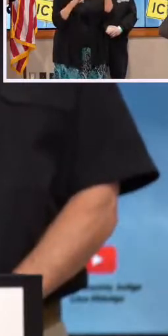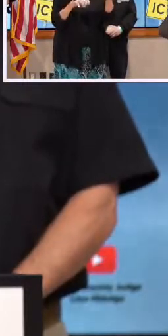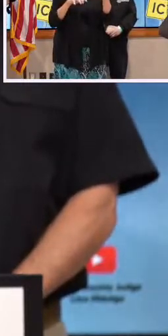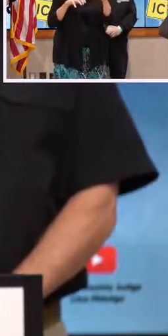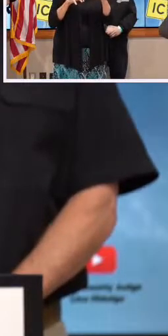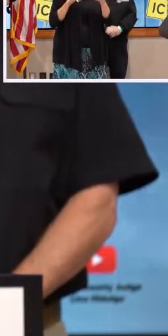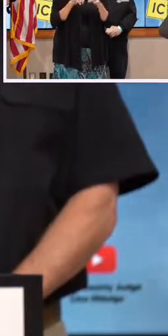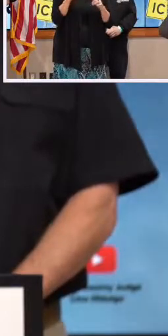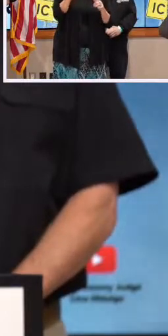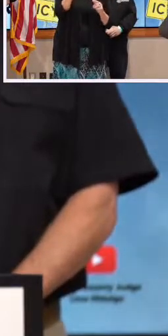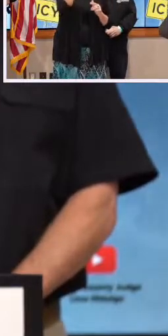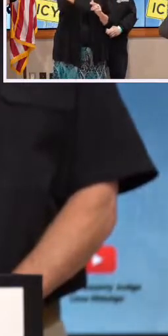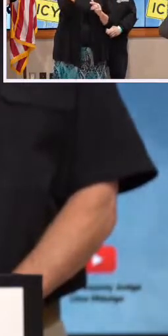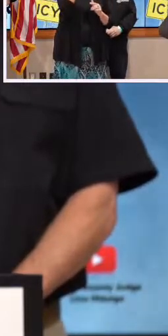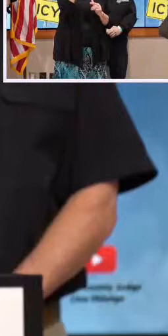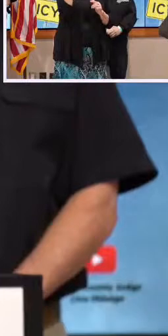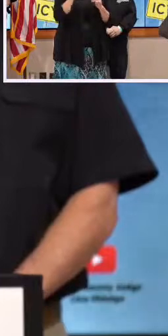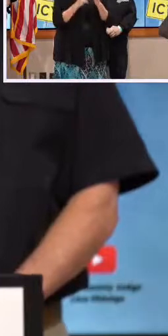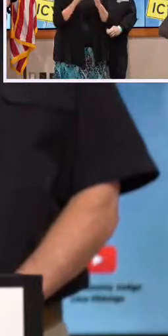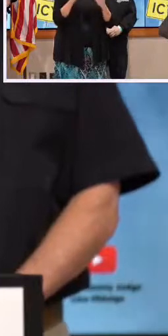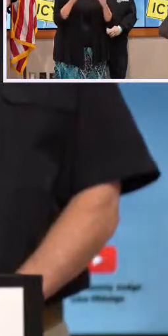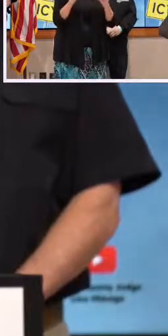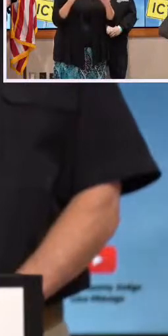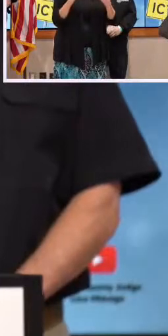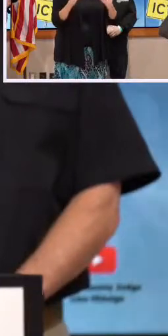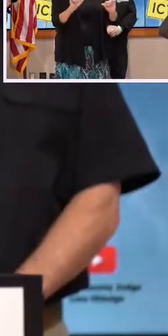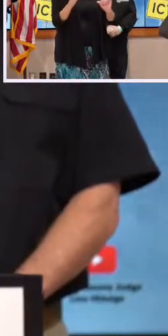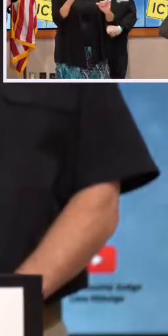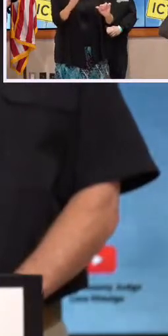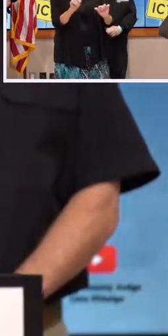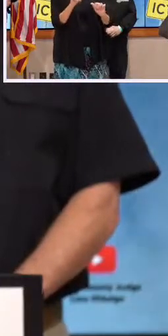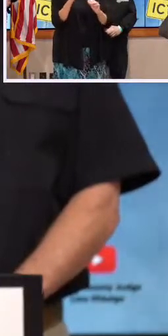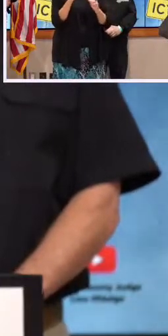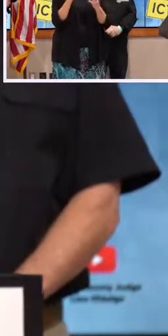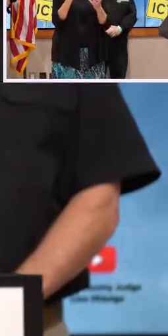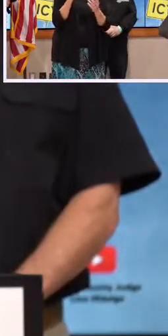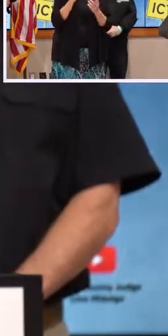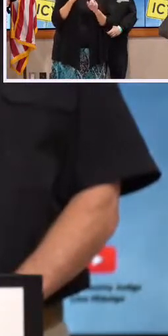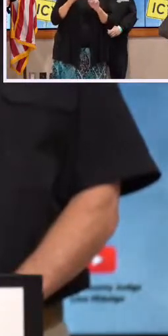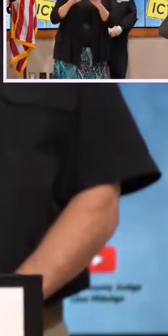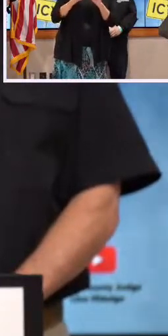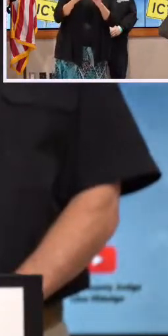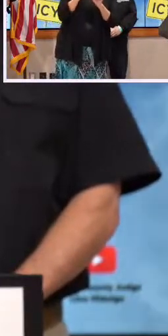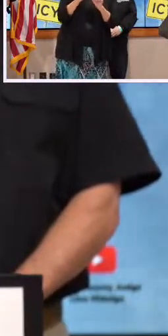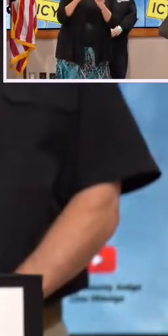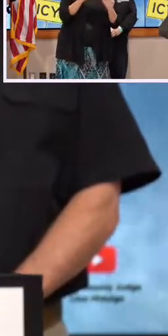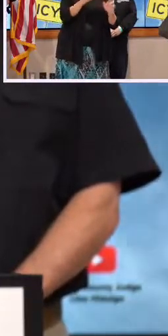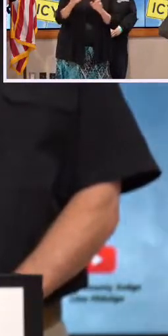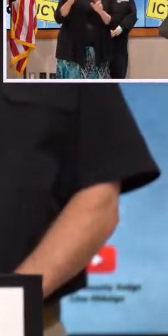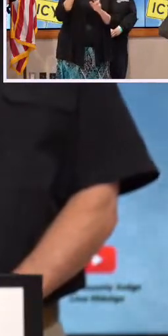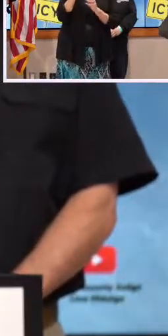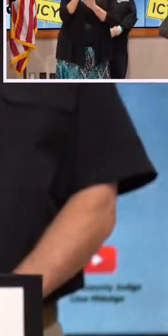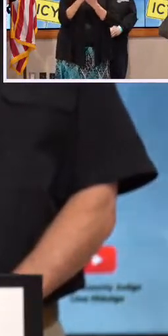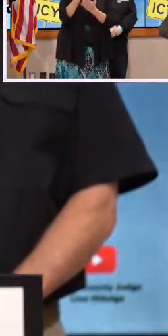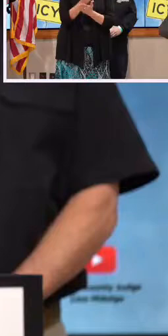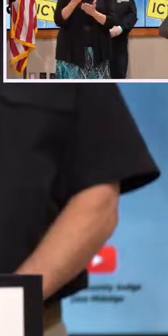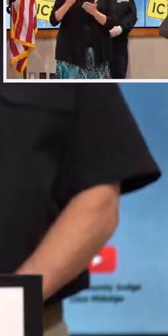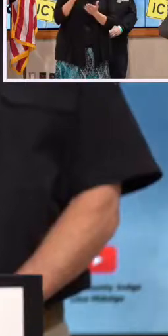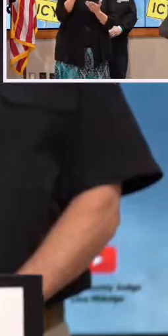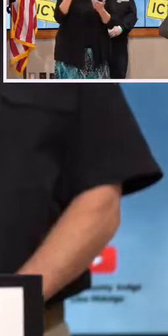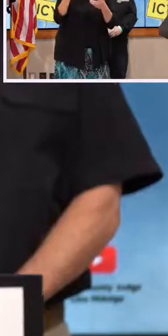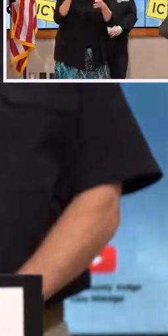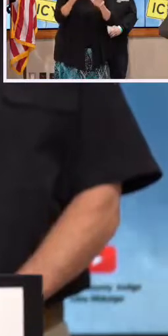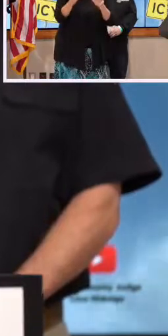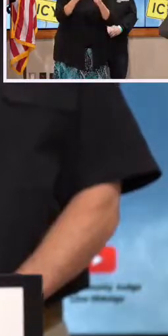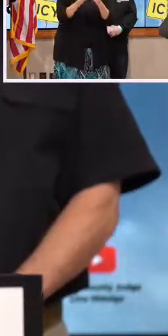the limitations of our infrastructure and we prepare accordingly so that we don't have the deadly type of